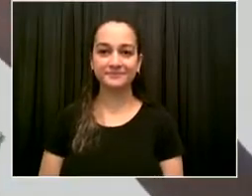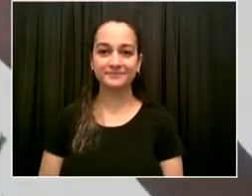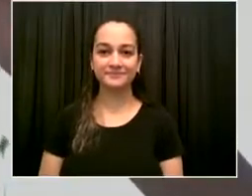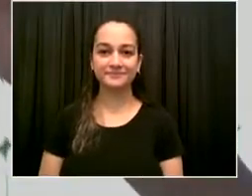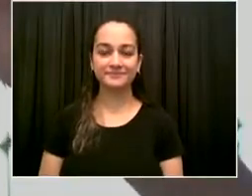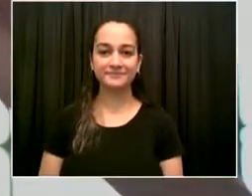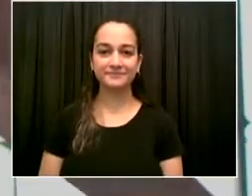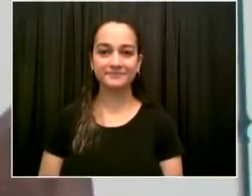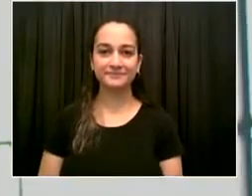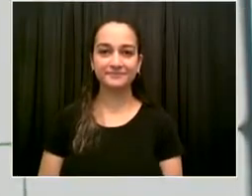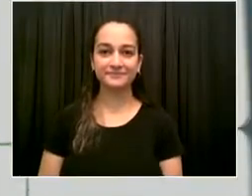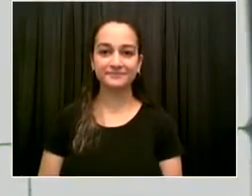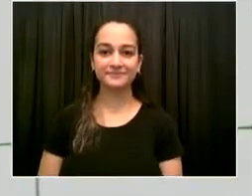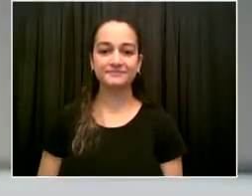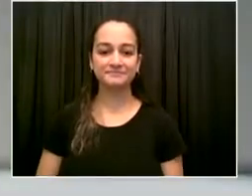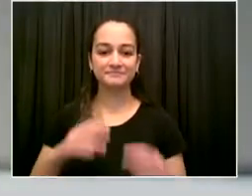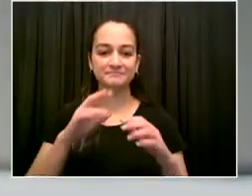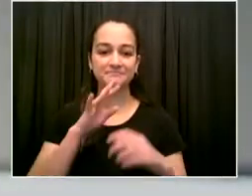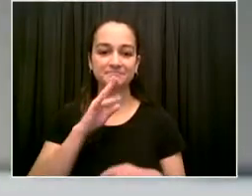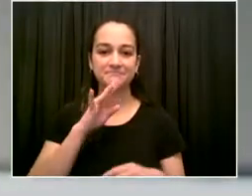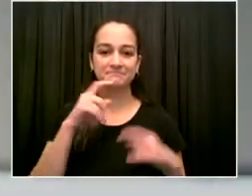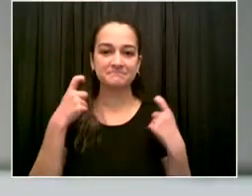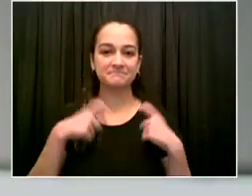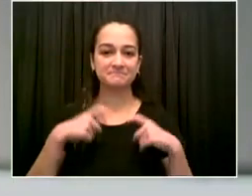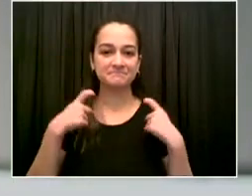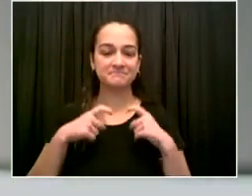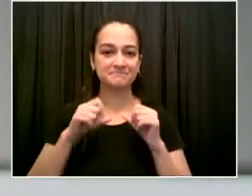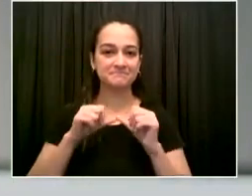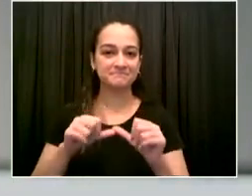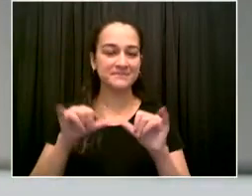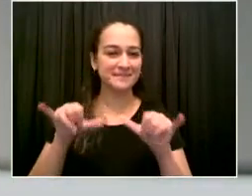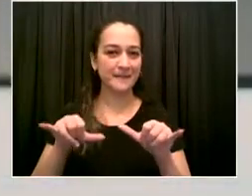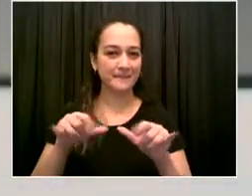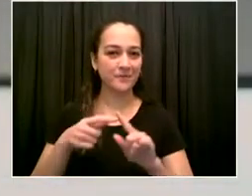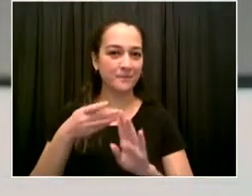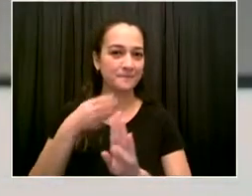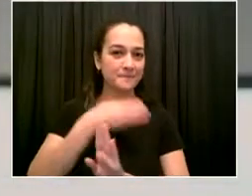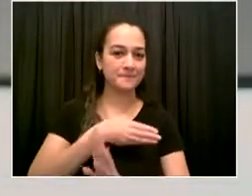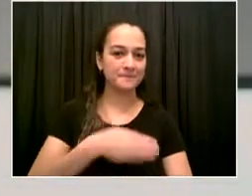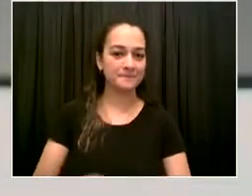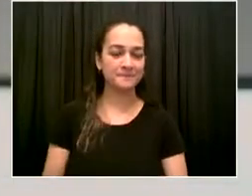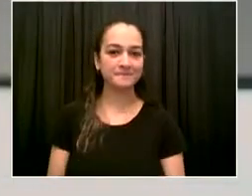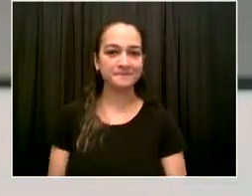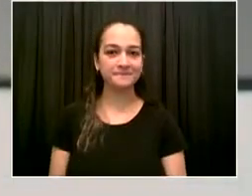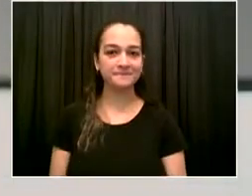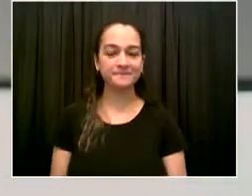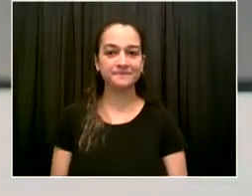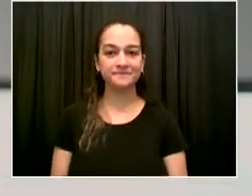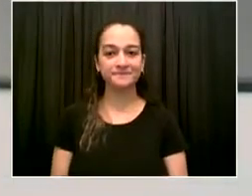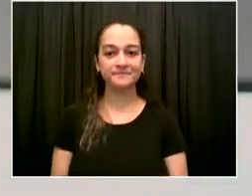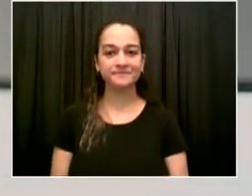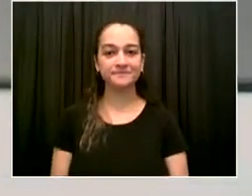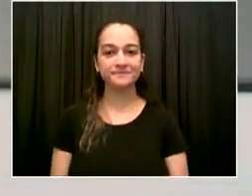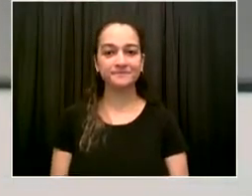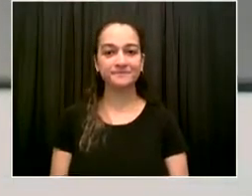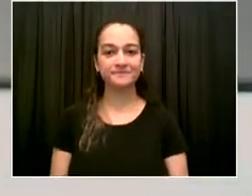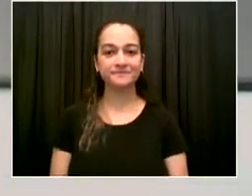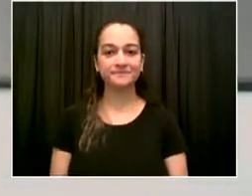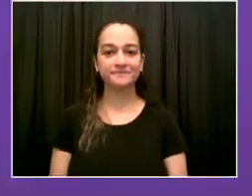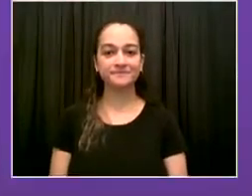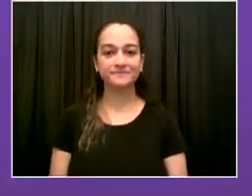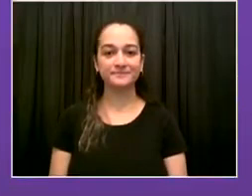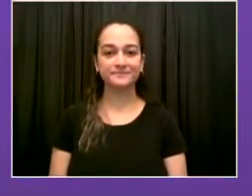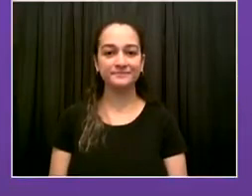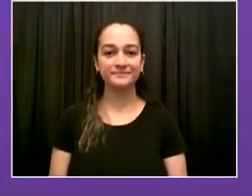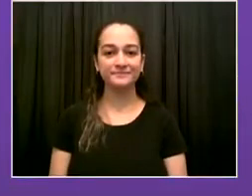COVID-19 son eficaces para prevenir enfermedad, y millones de adolescentes ya fueron vacunados de manera segura. Vacuna a tu hijo contra el